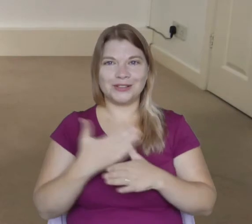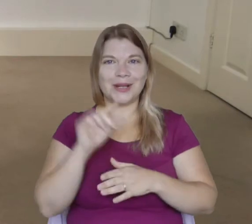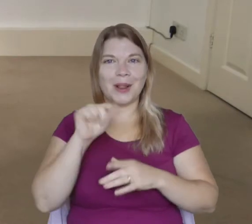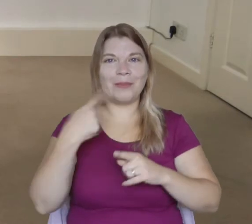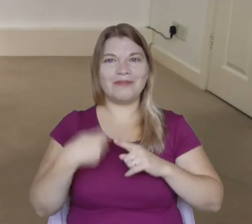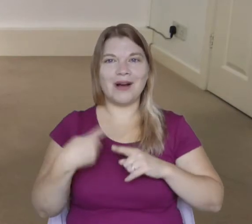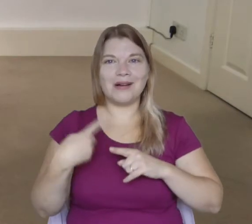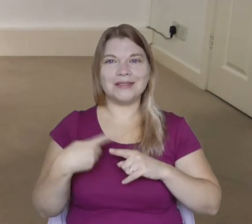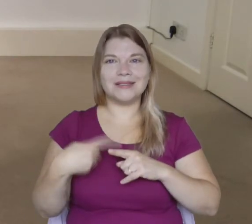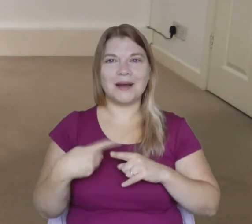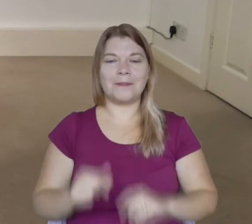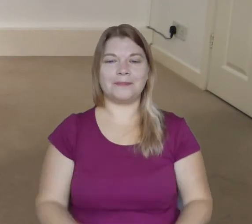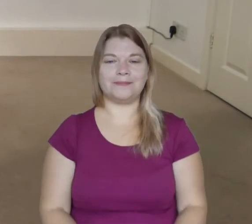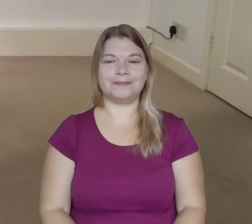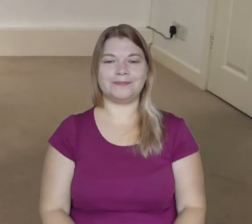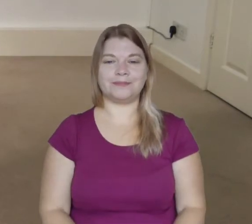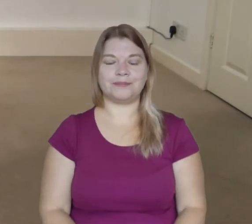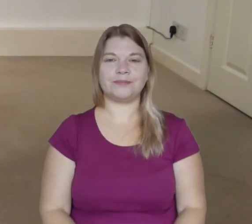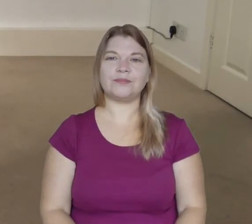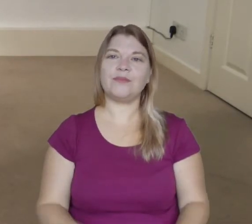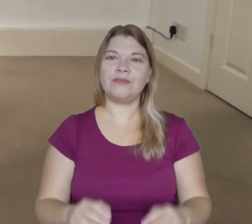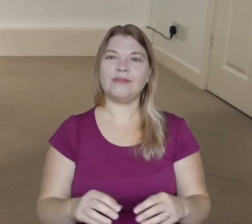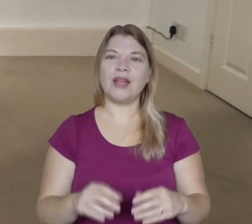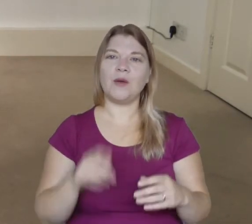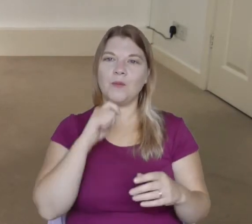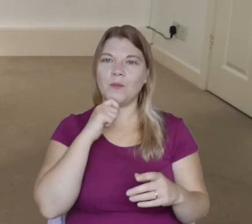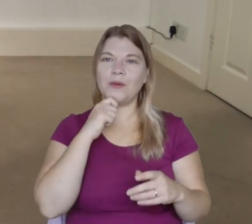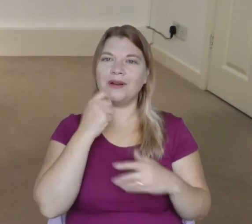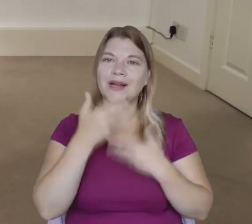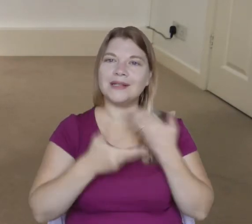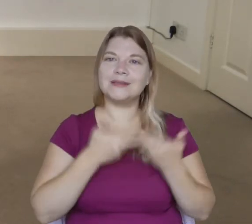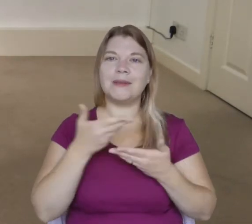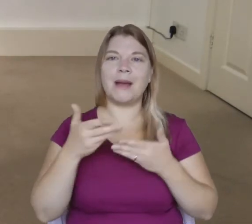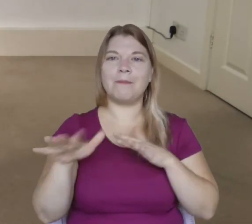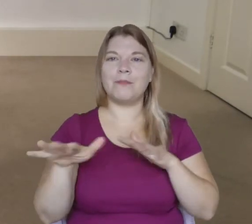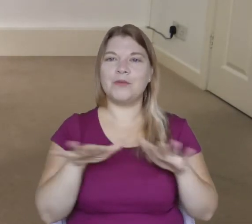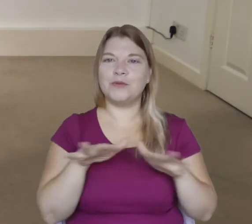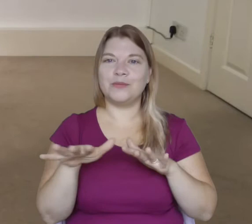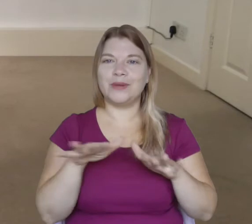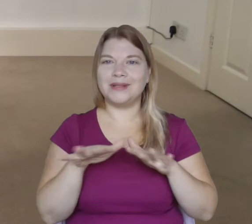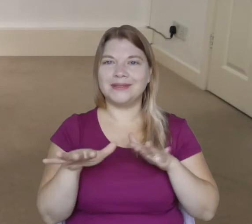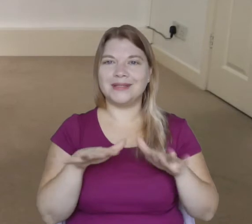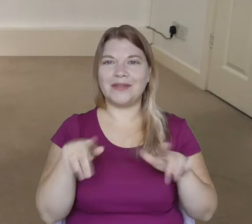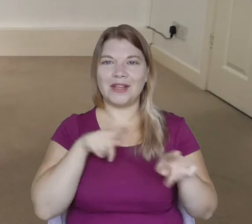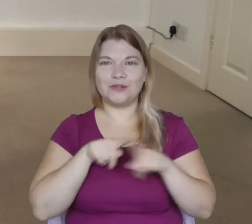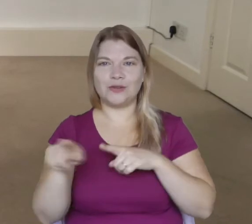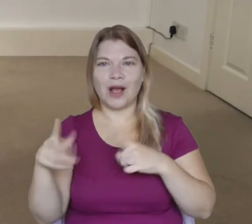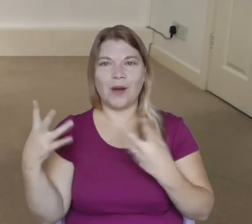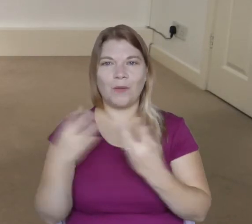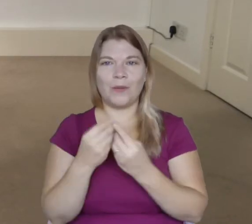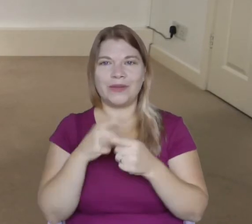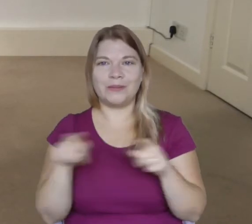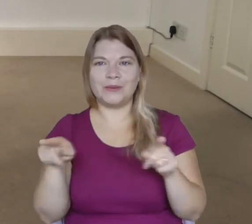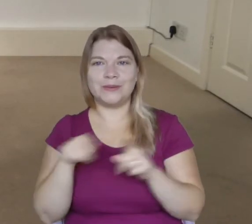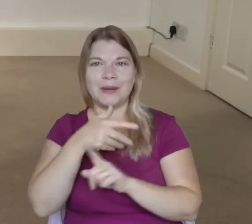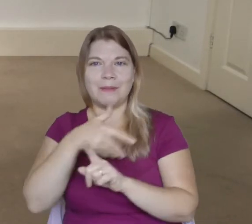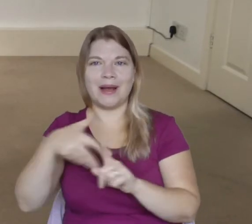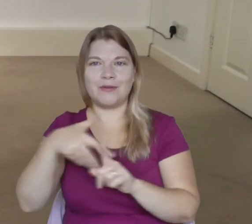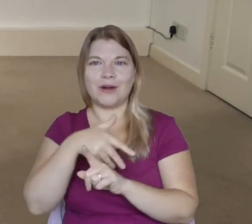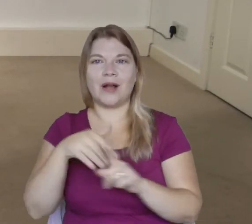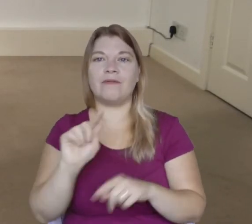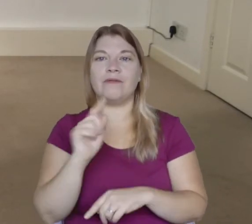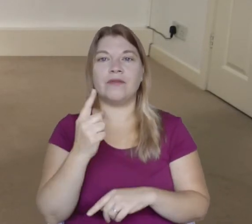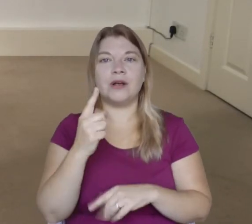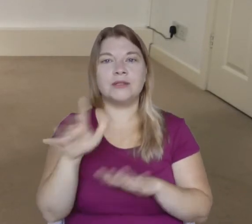faster. So I'm going to talk you through a few different movements and then we'll try them with music. So the first one is